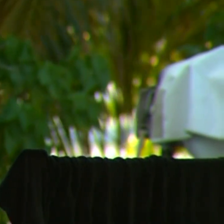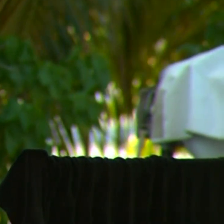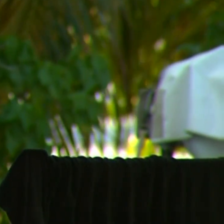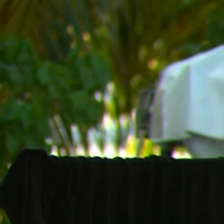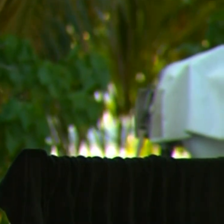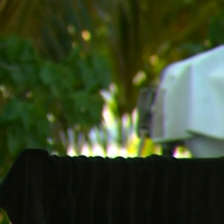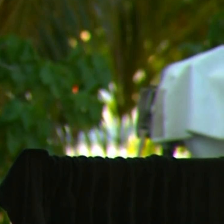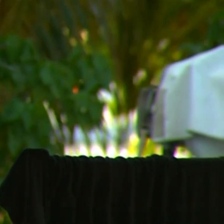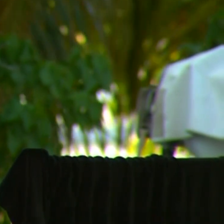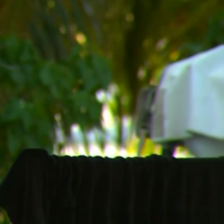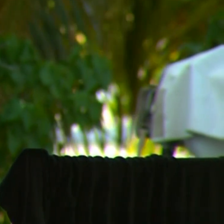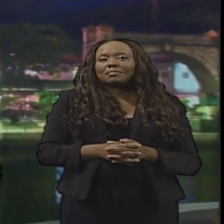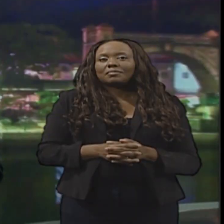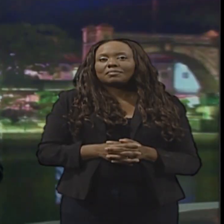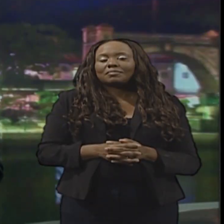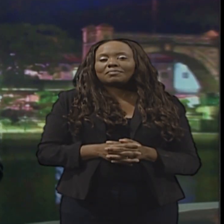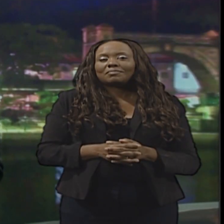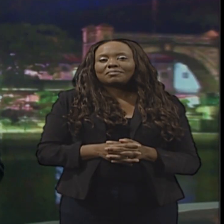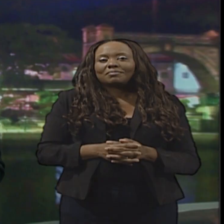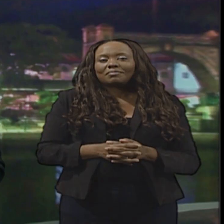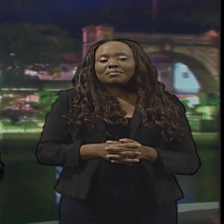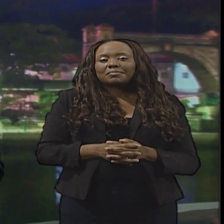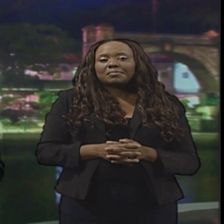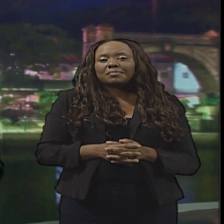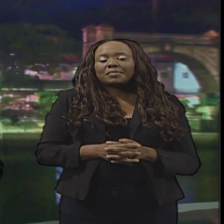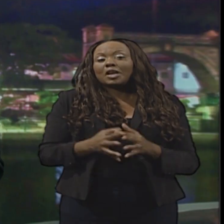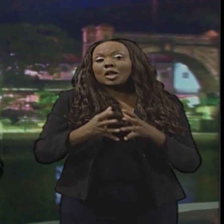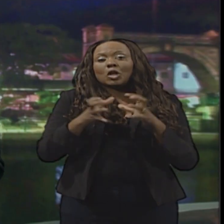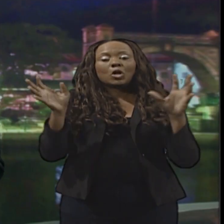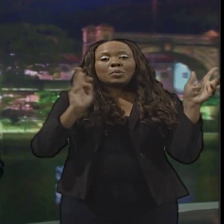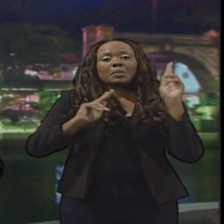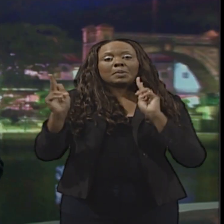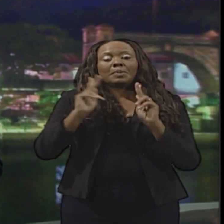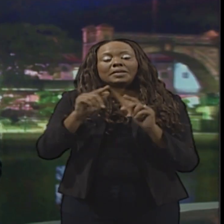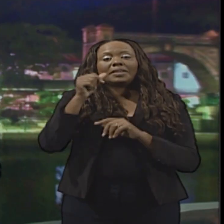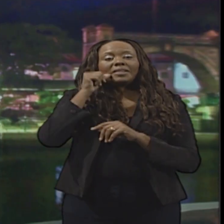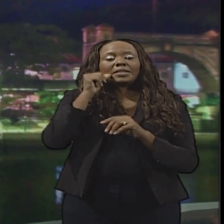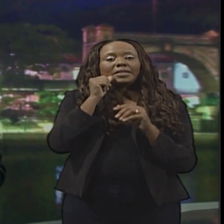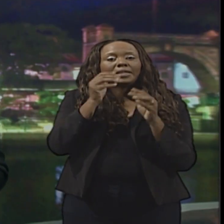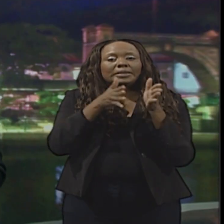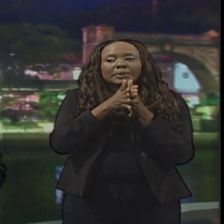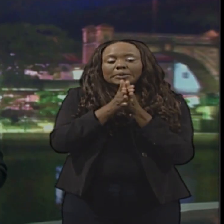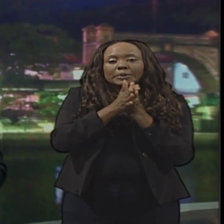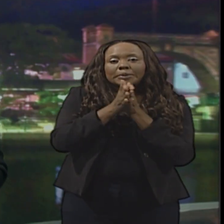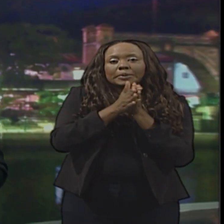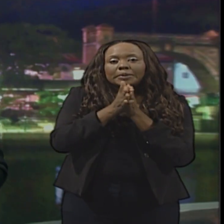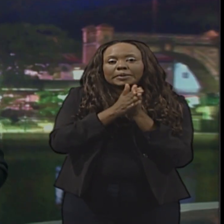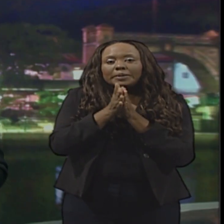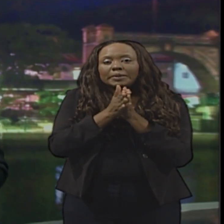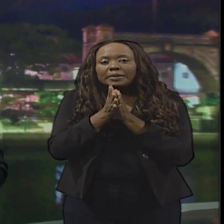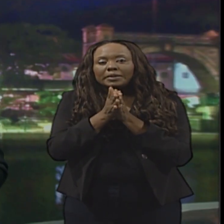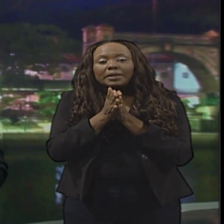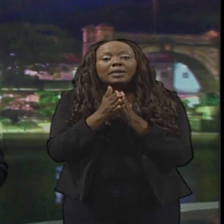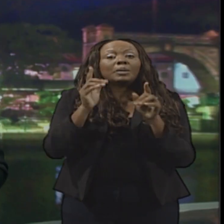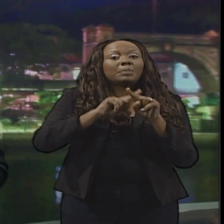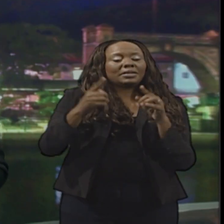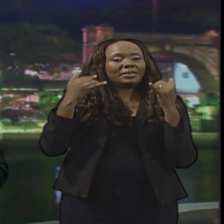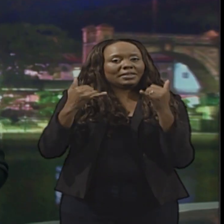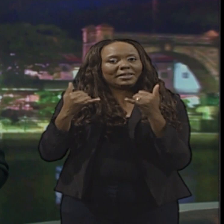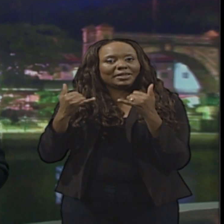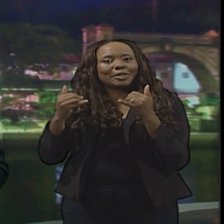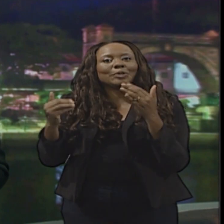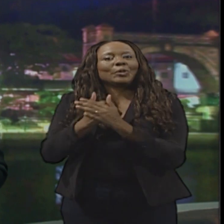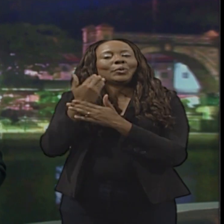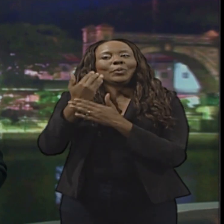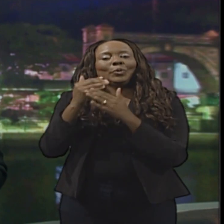we will take care of you. And an air of expectancy surrounded the Bay Street Jamaica area yesterday as Barbadians